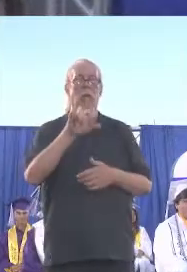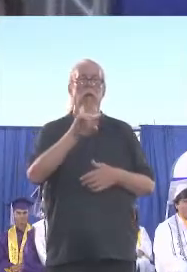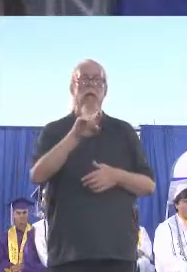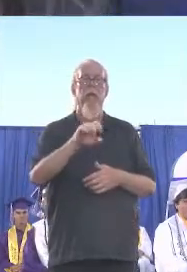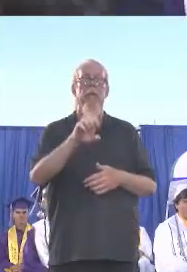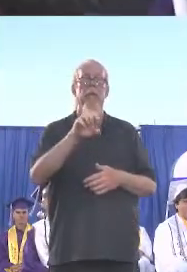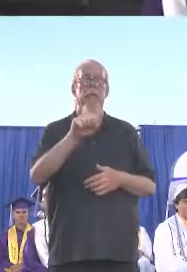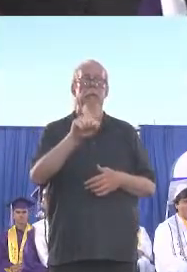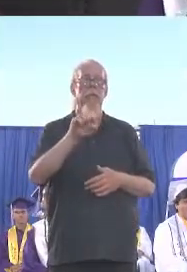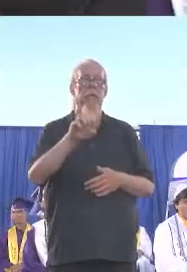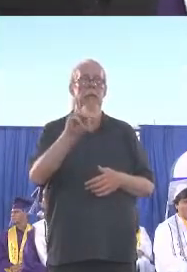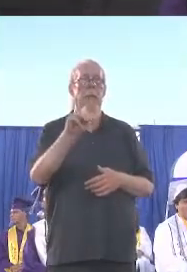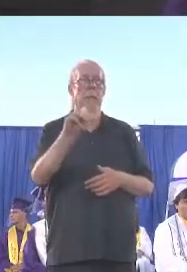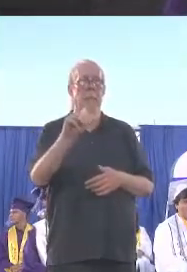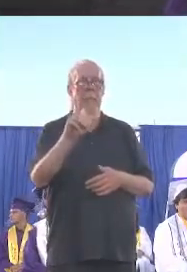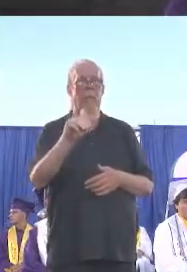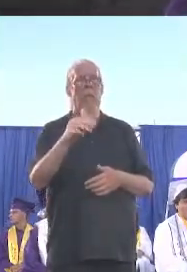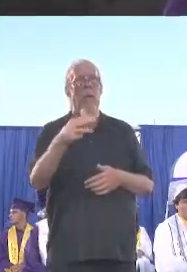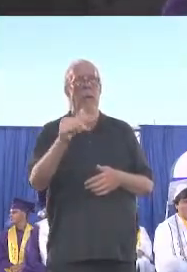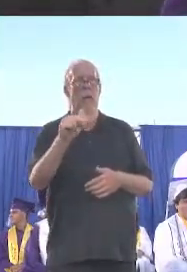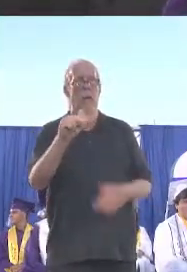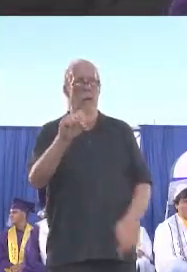Lizette M. Rebolloso Hansen,